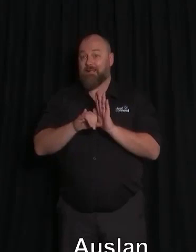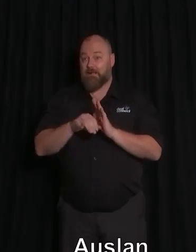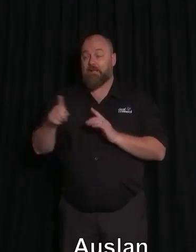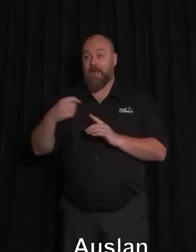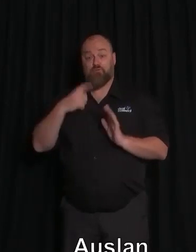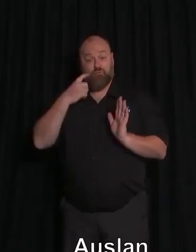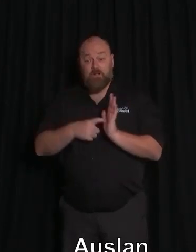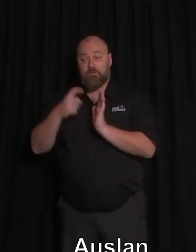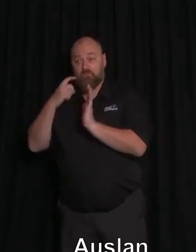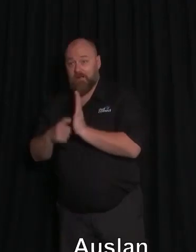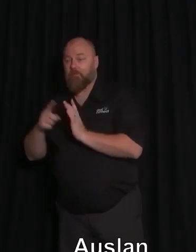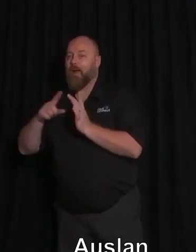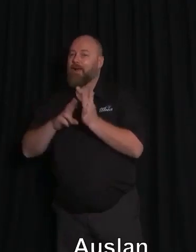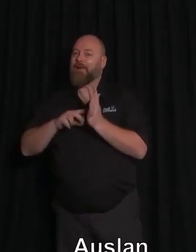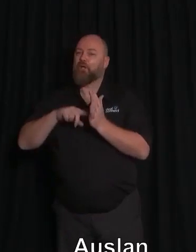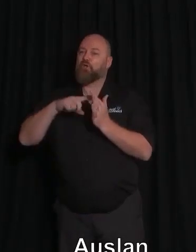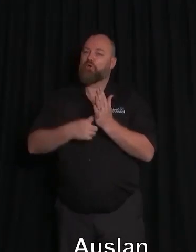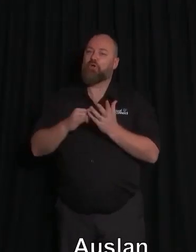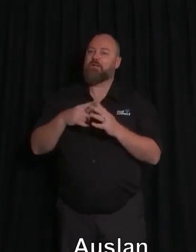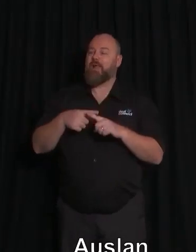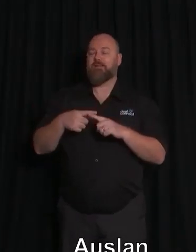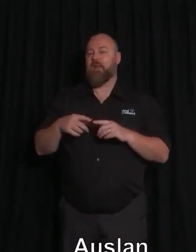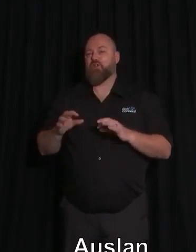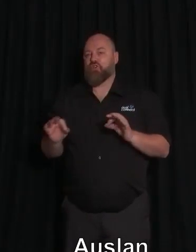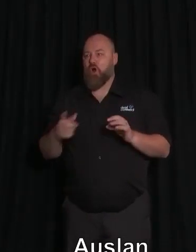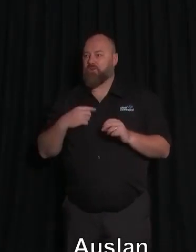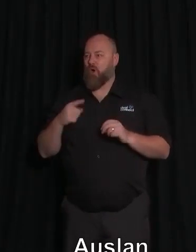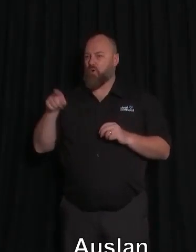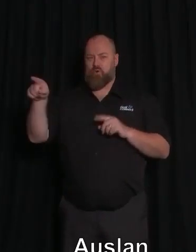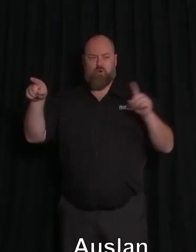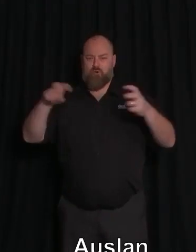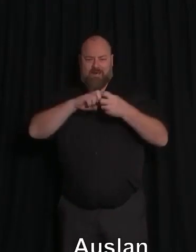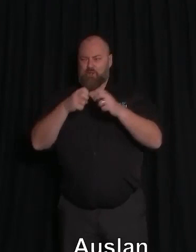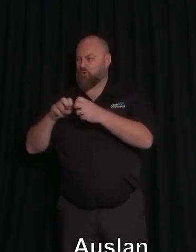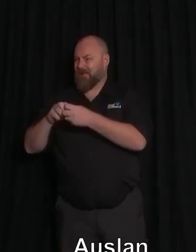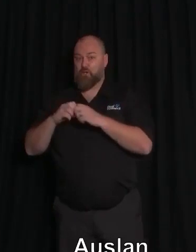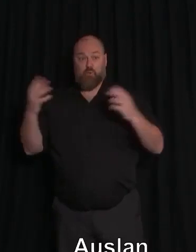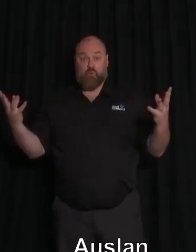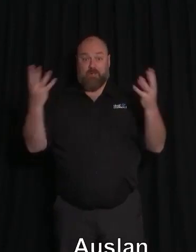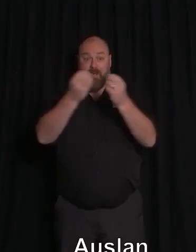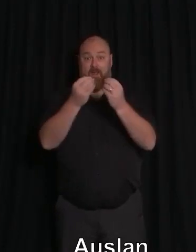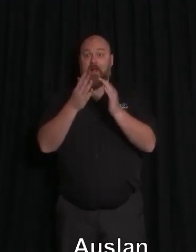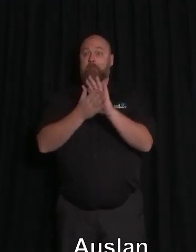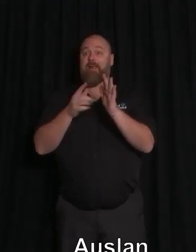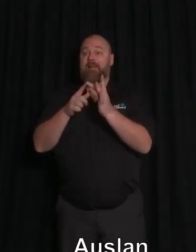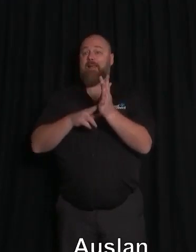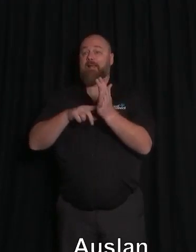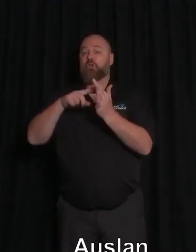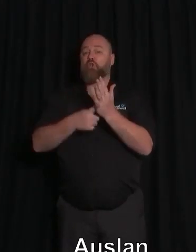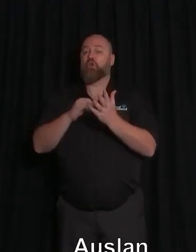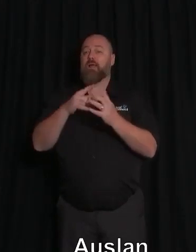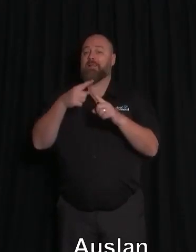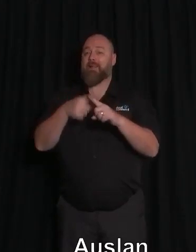intersex persons are not. So conflating the 2 issues, or putting them together, puts intersex persons actually in danger